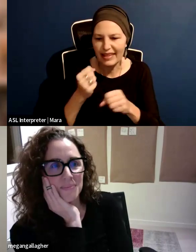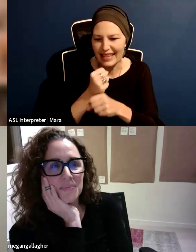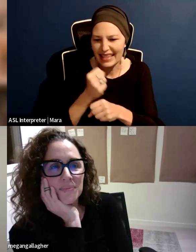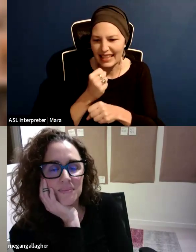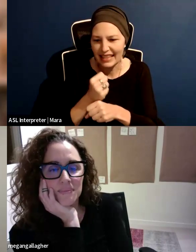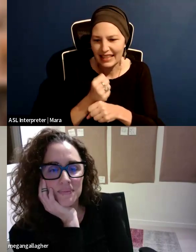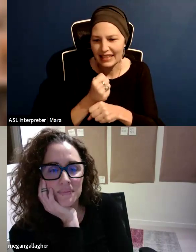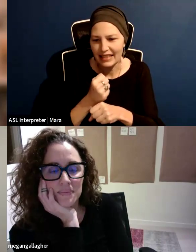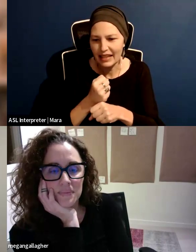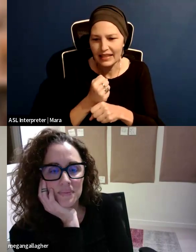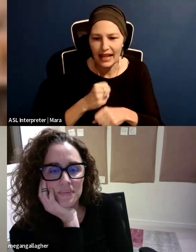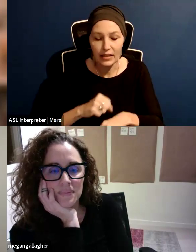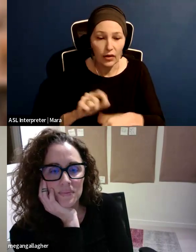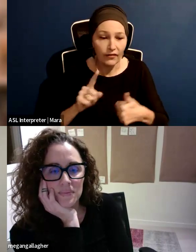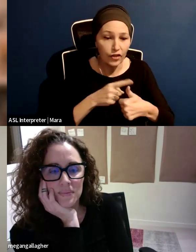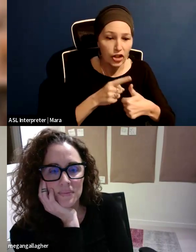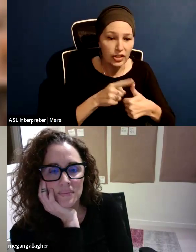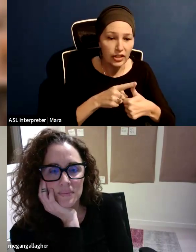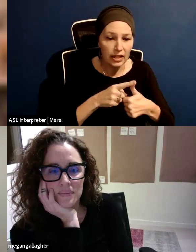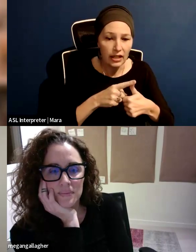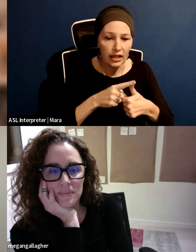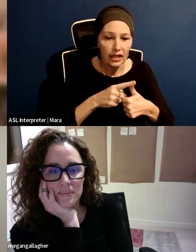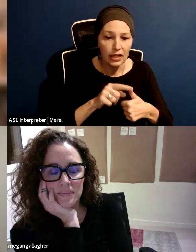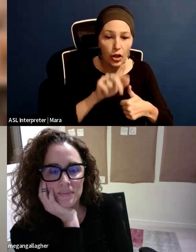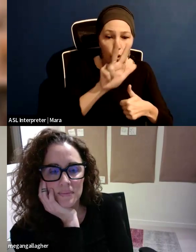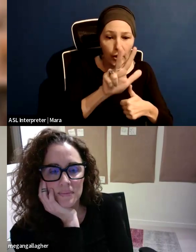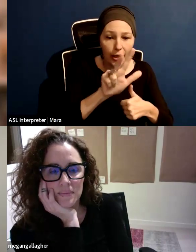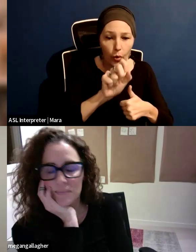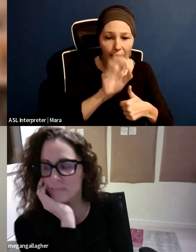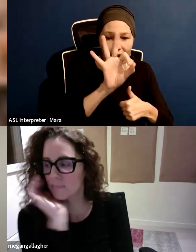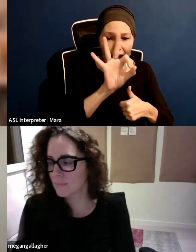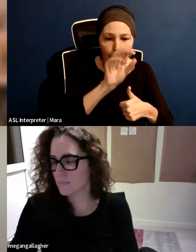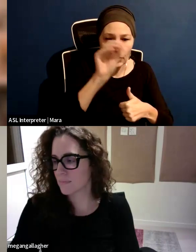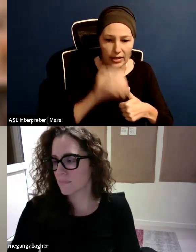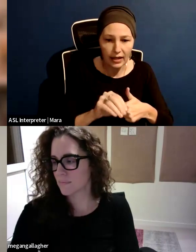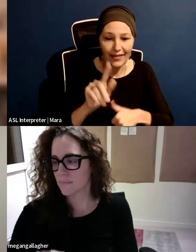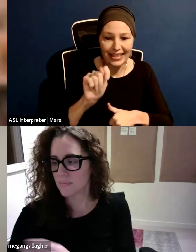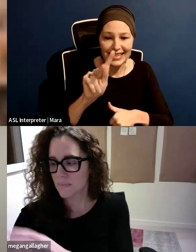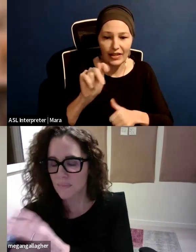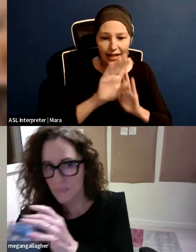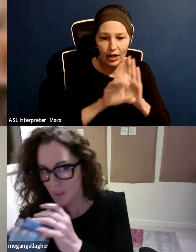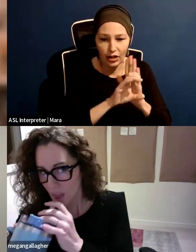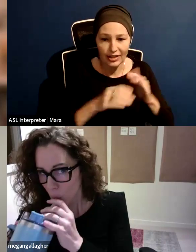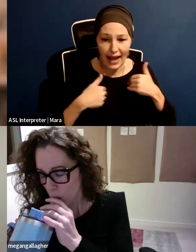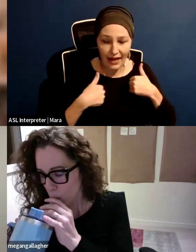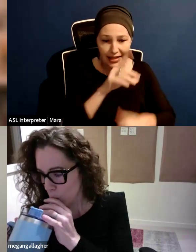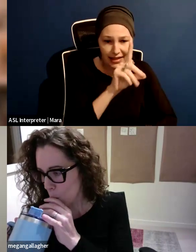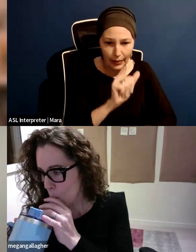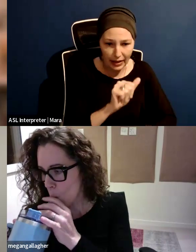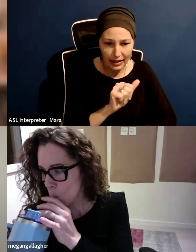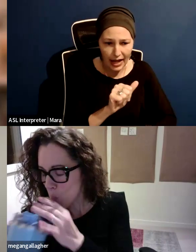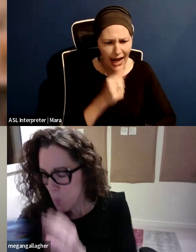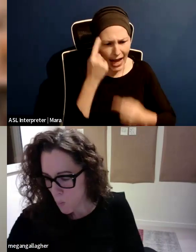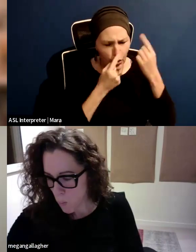set a framework. One is only 3.9% of TV characters have a disability. And when you